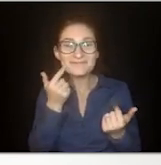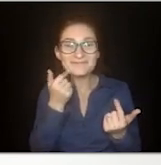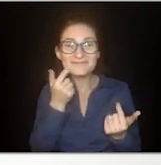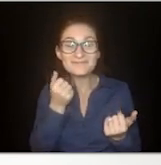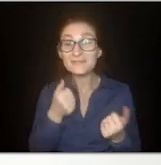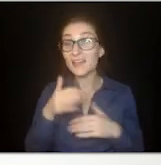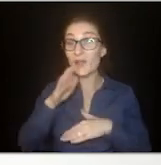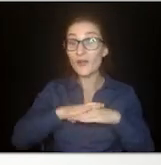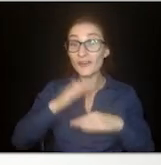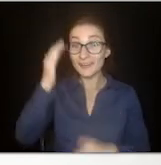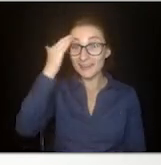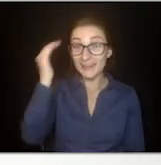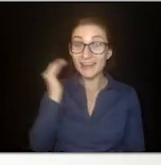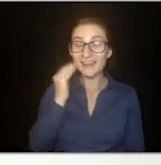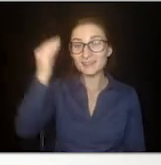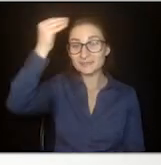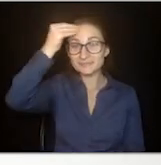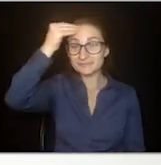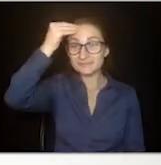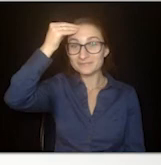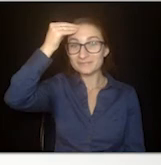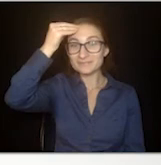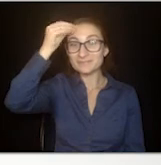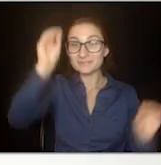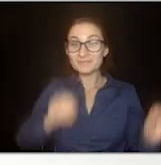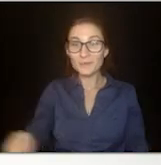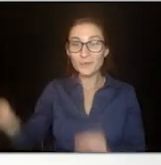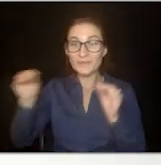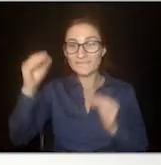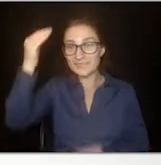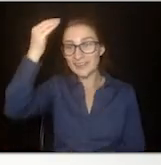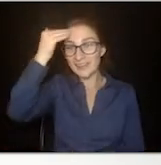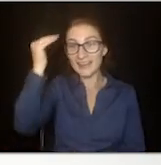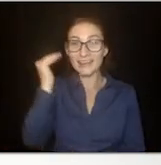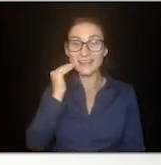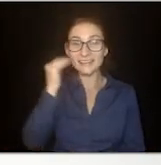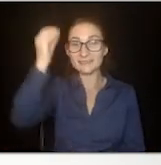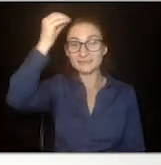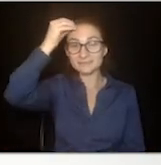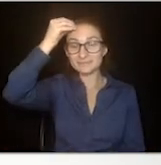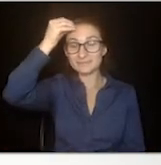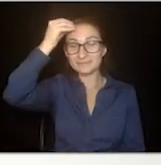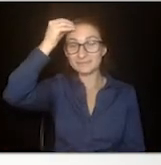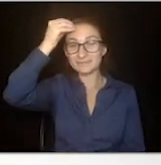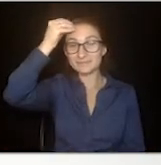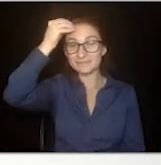All right, the bell is on your head. Move head.